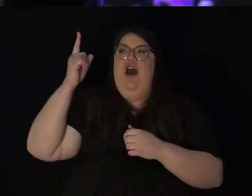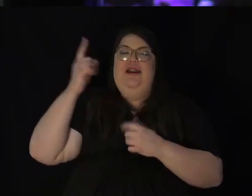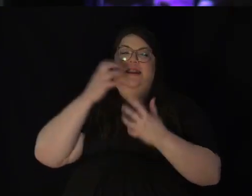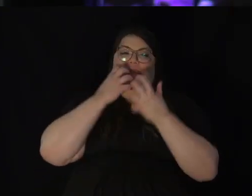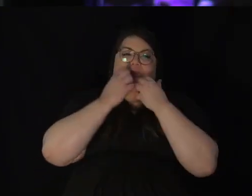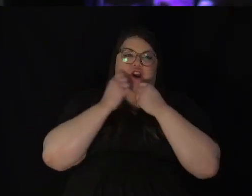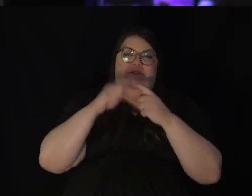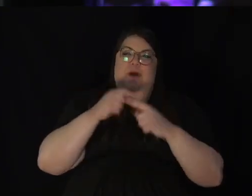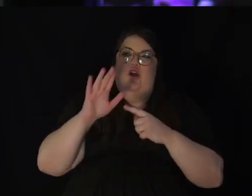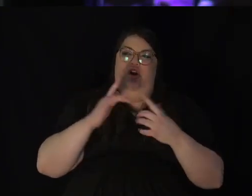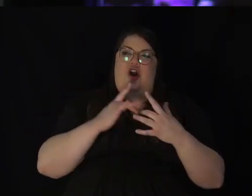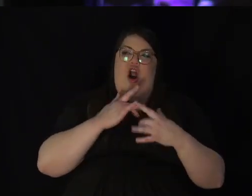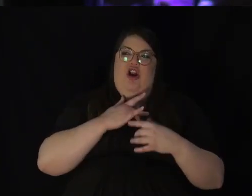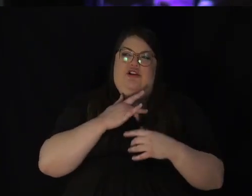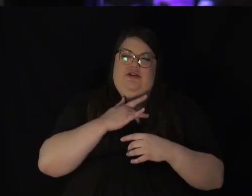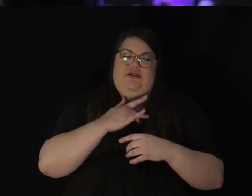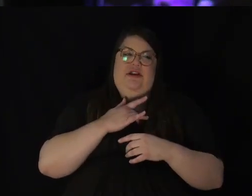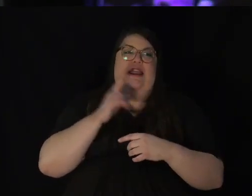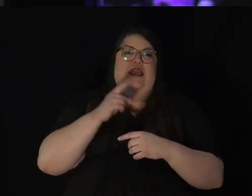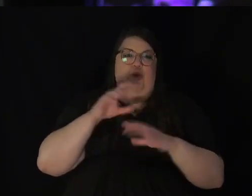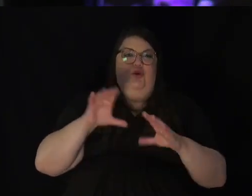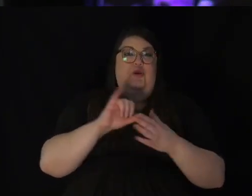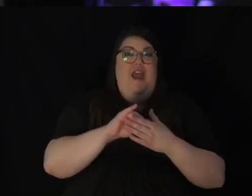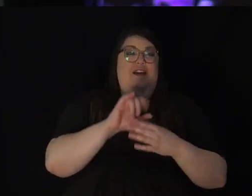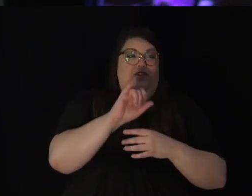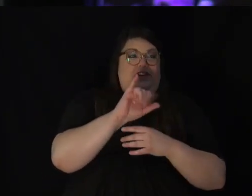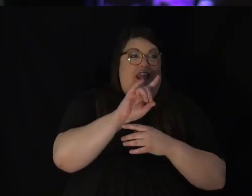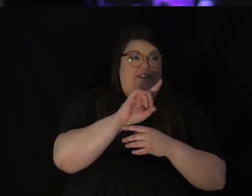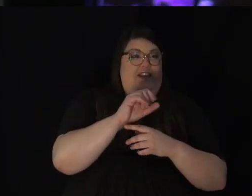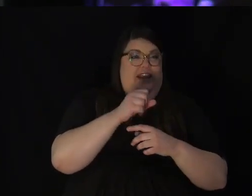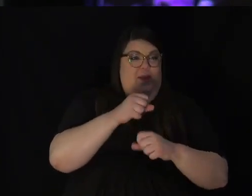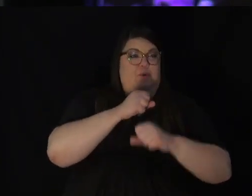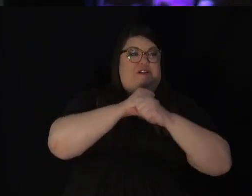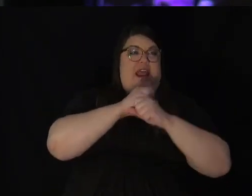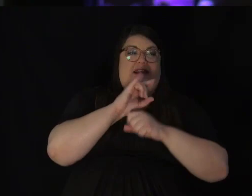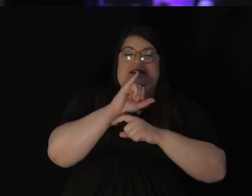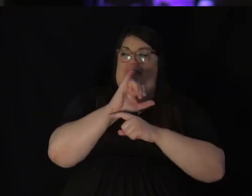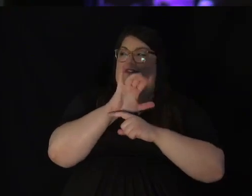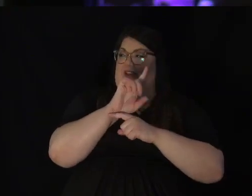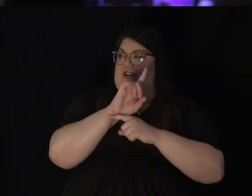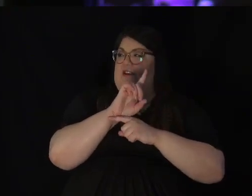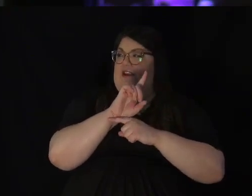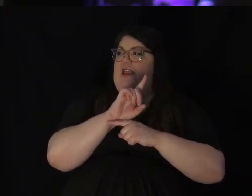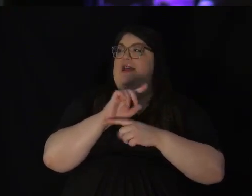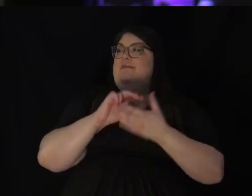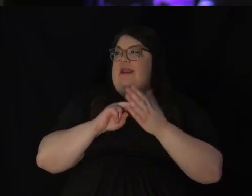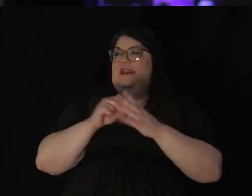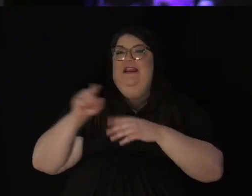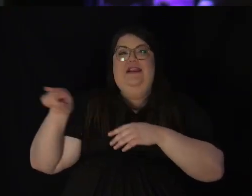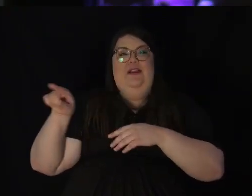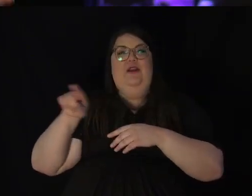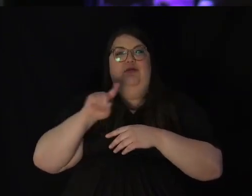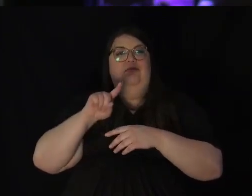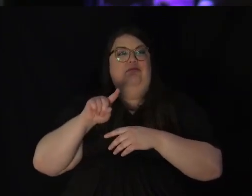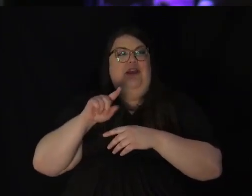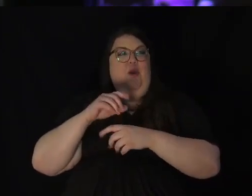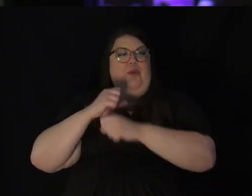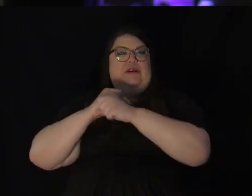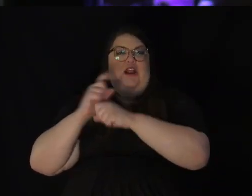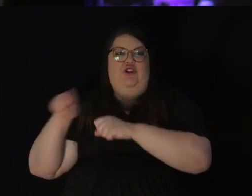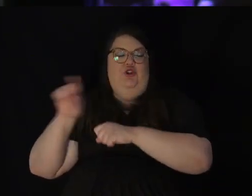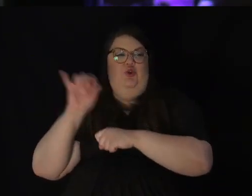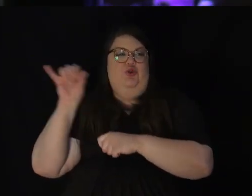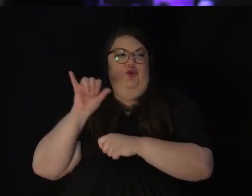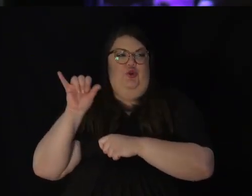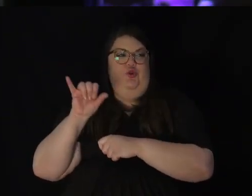our heart. He will do this for David. He will protect David in this manner. He will protect you. You too